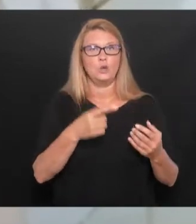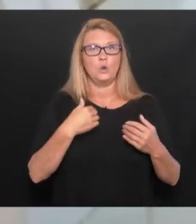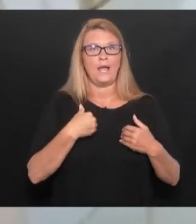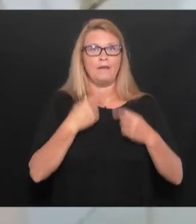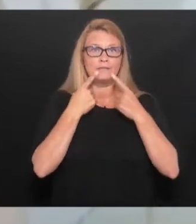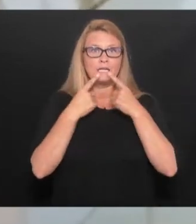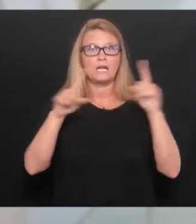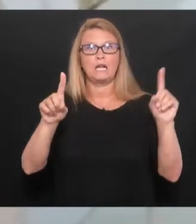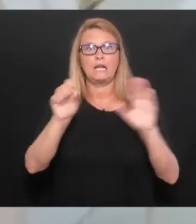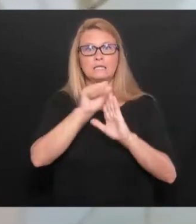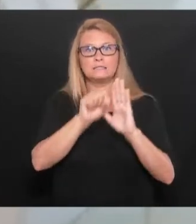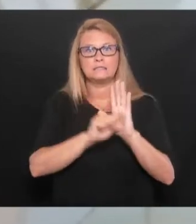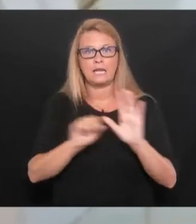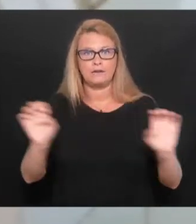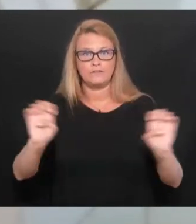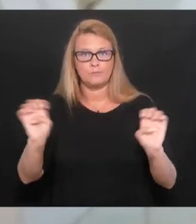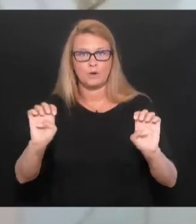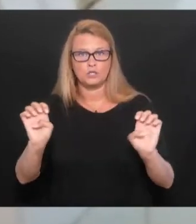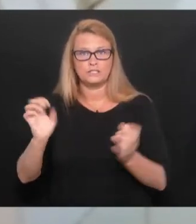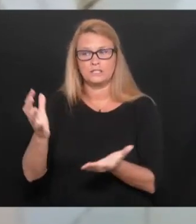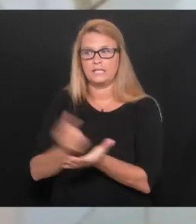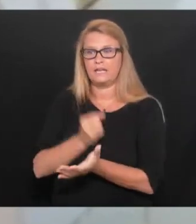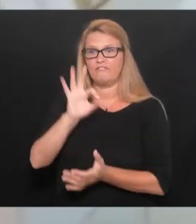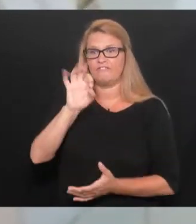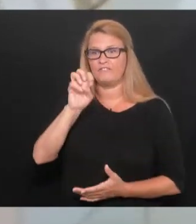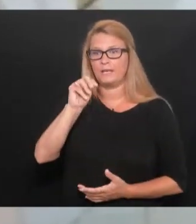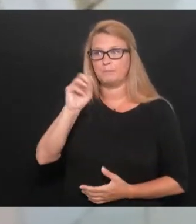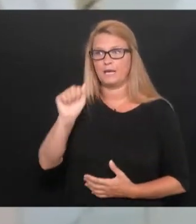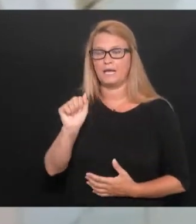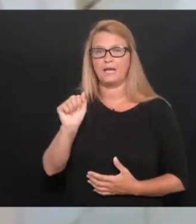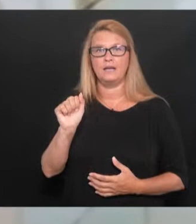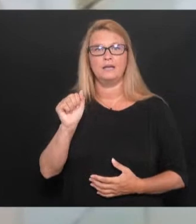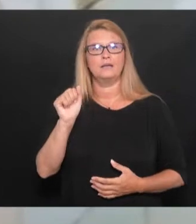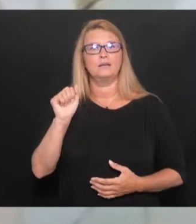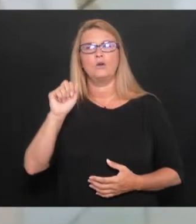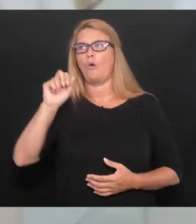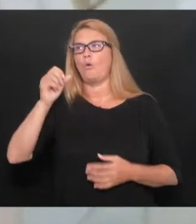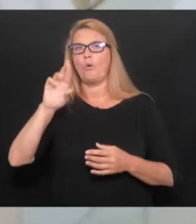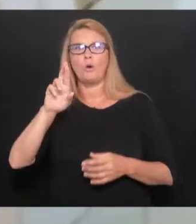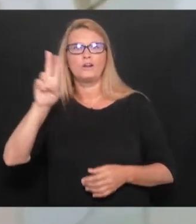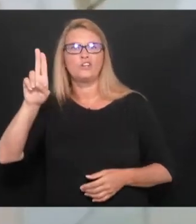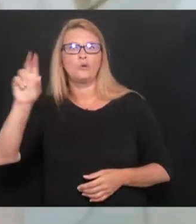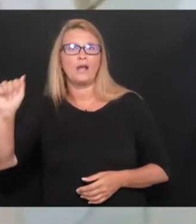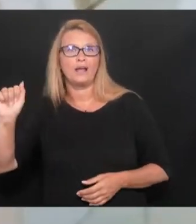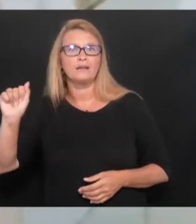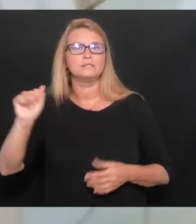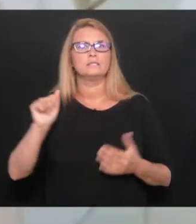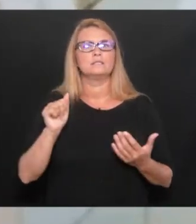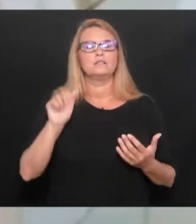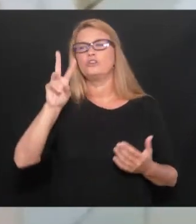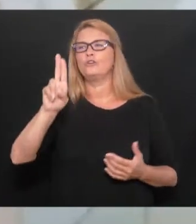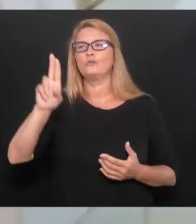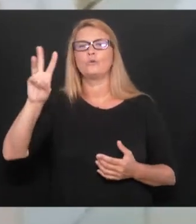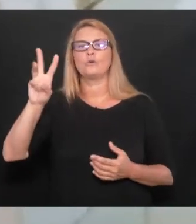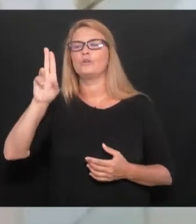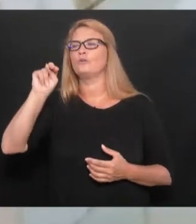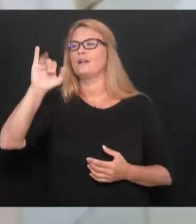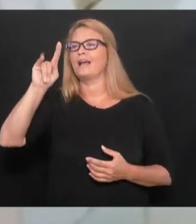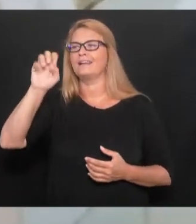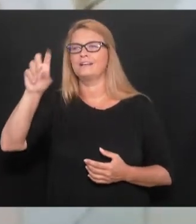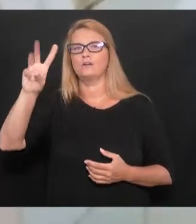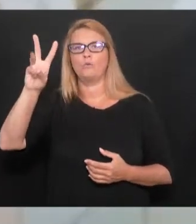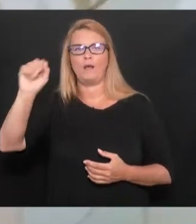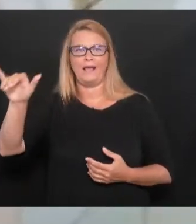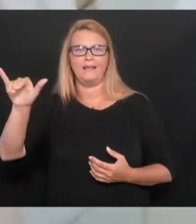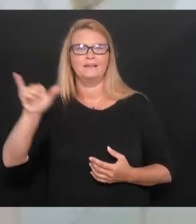for them to receive any assistance from FEMA or the United Way. So their biggest question is, what can they do